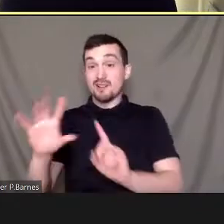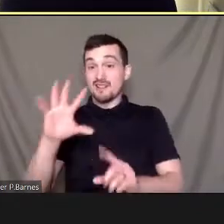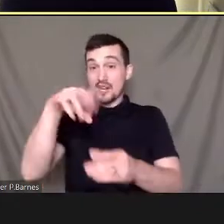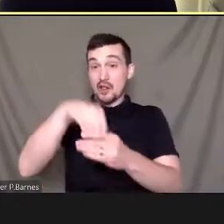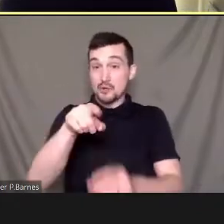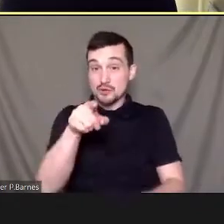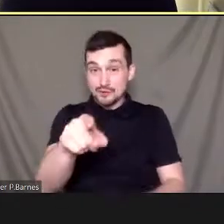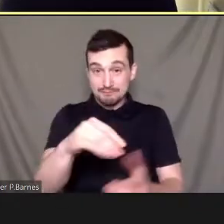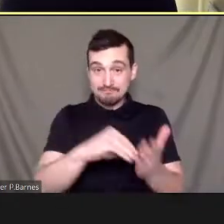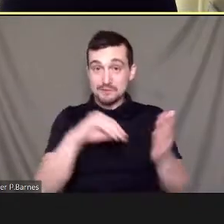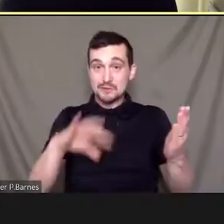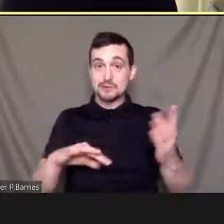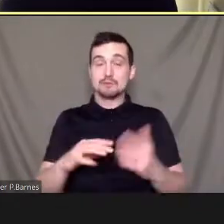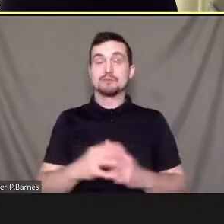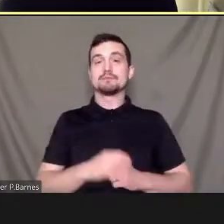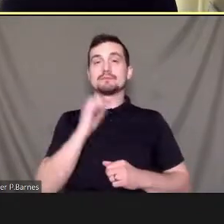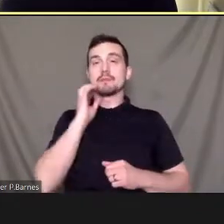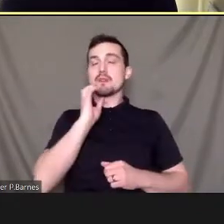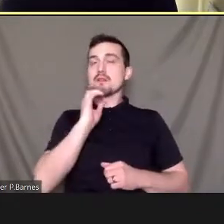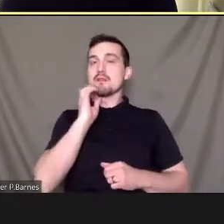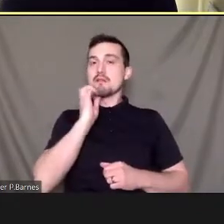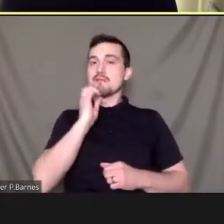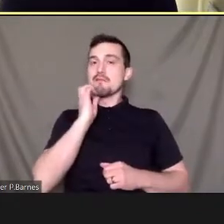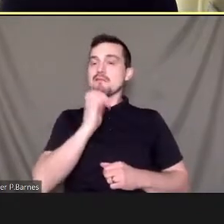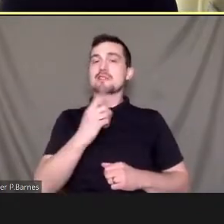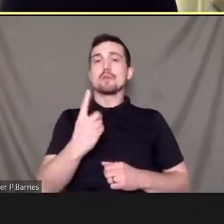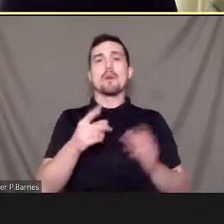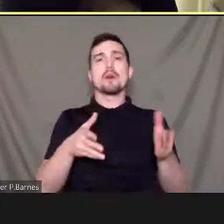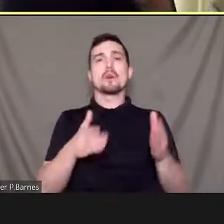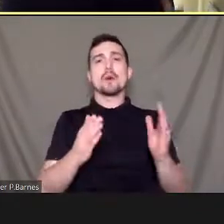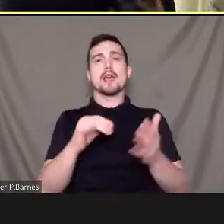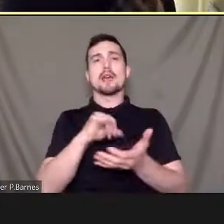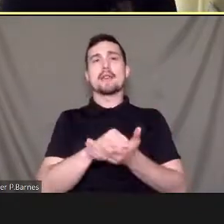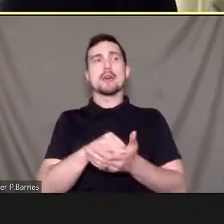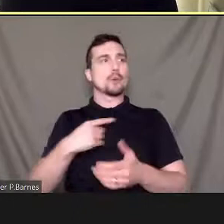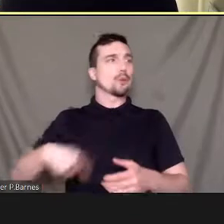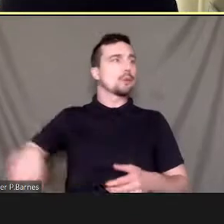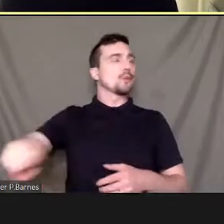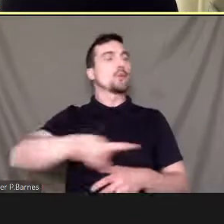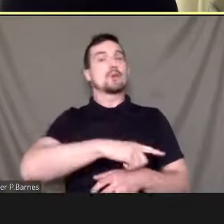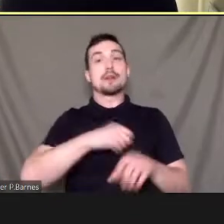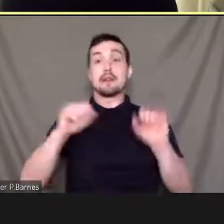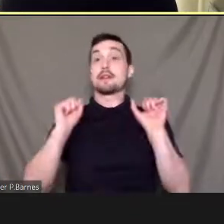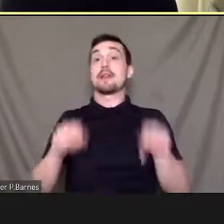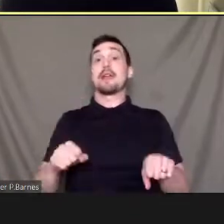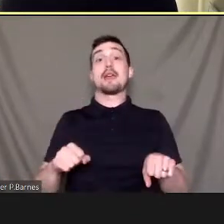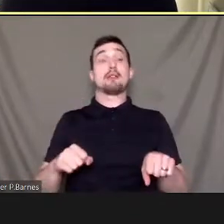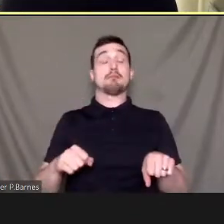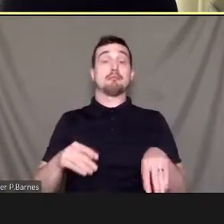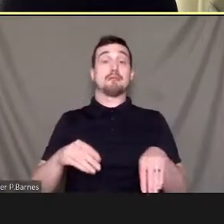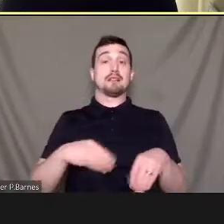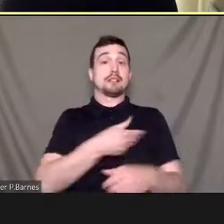so this is one way I think that we can also give students ownership of their